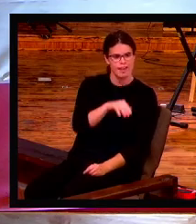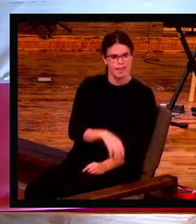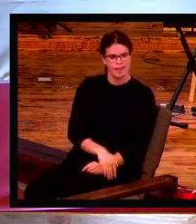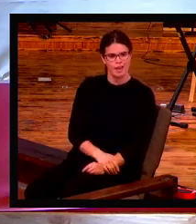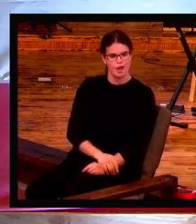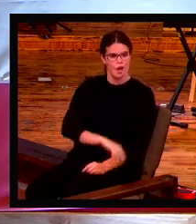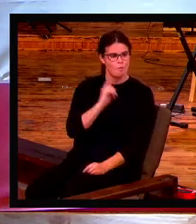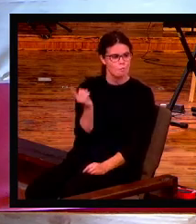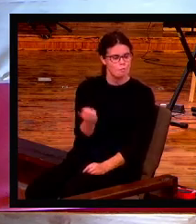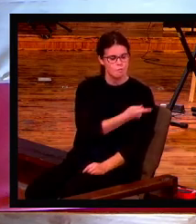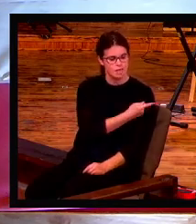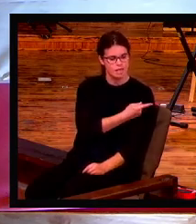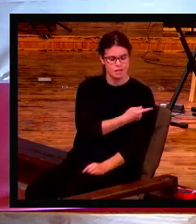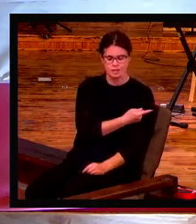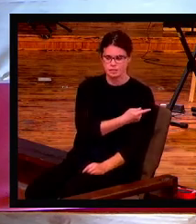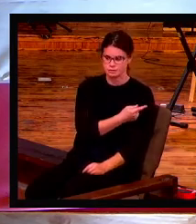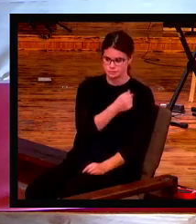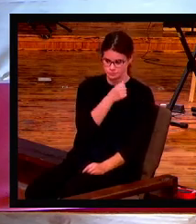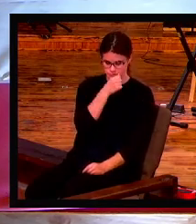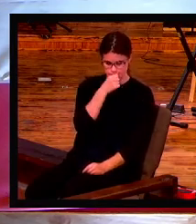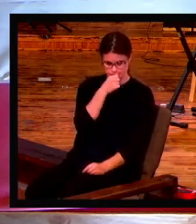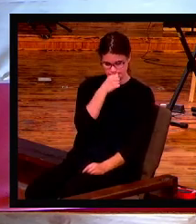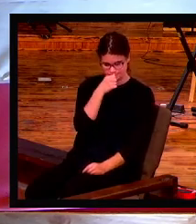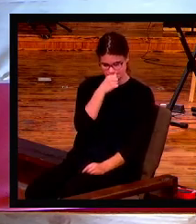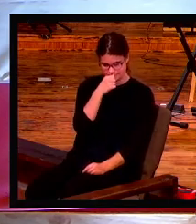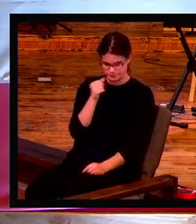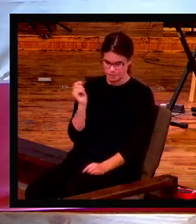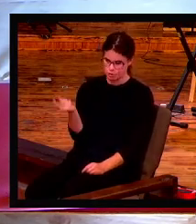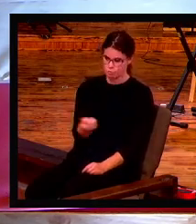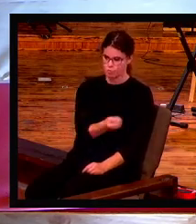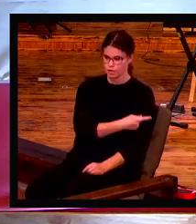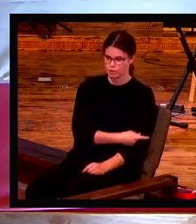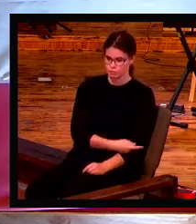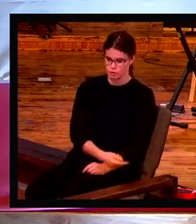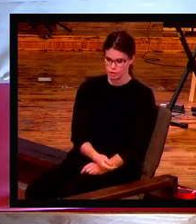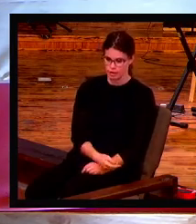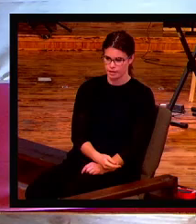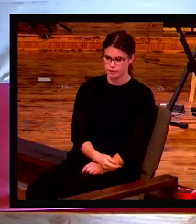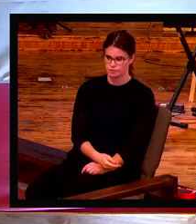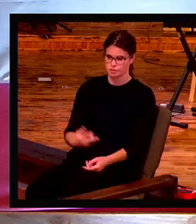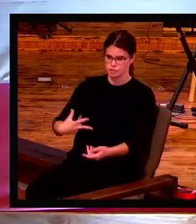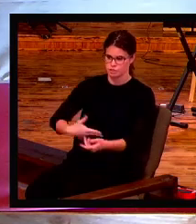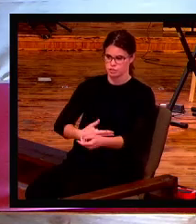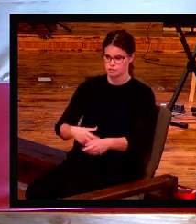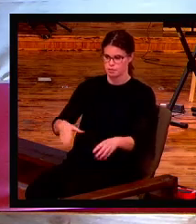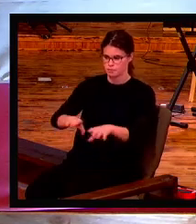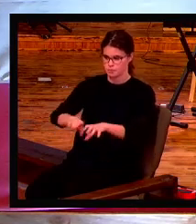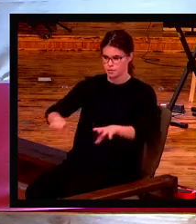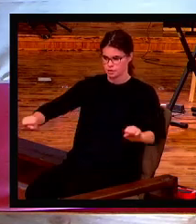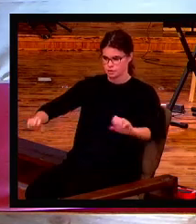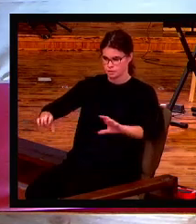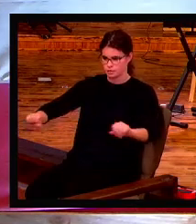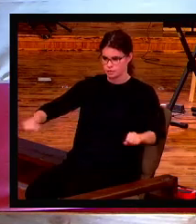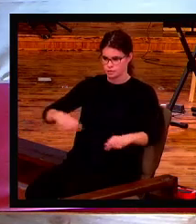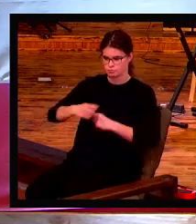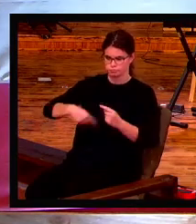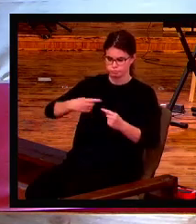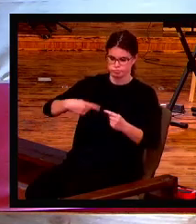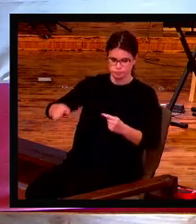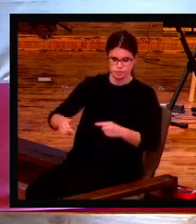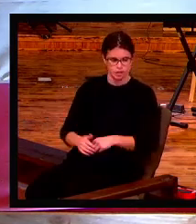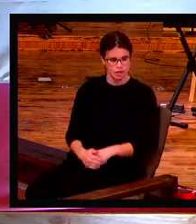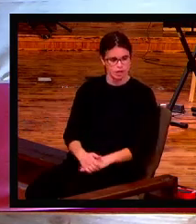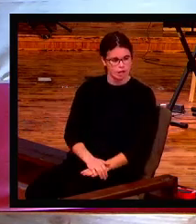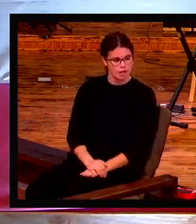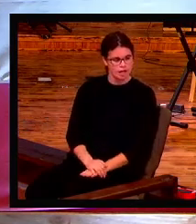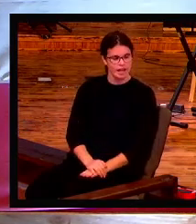field, and behold, my sheaf arose and stood upright. And behold, your sheaves gathered around it and bowed down to my sheaf. His brothers said to him, are you indeed to reign over